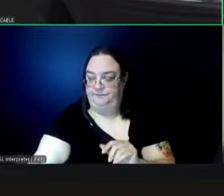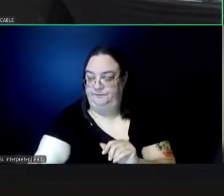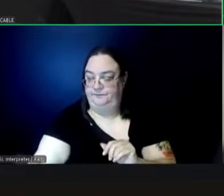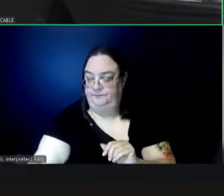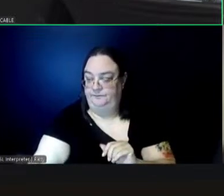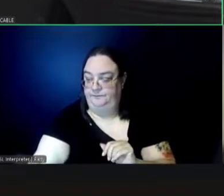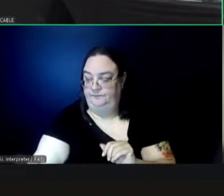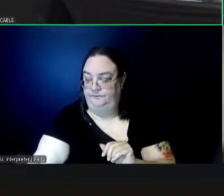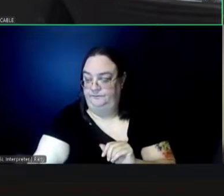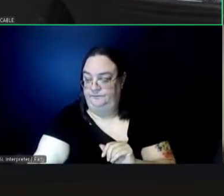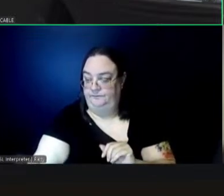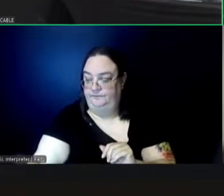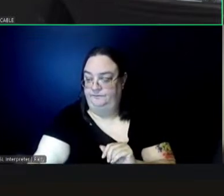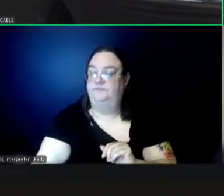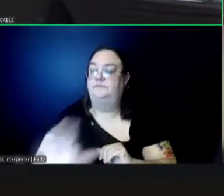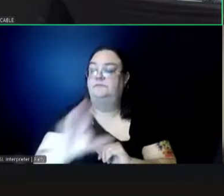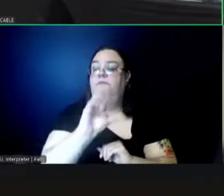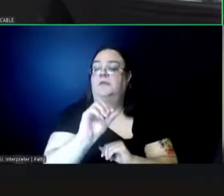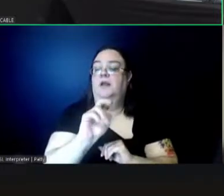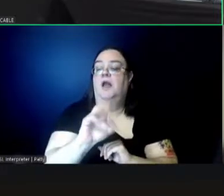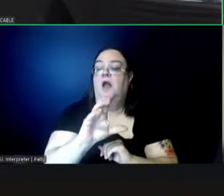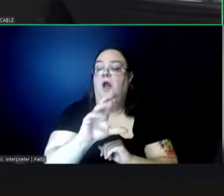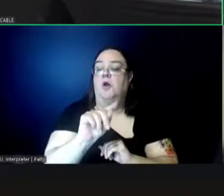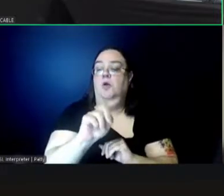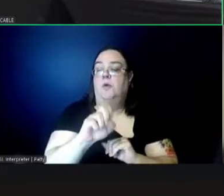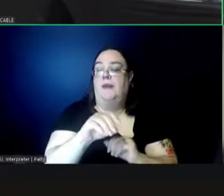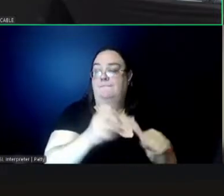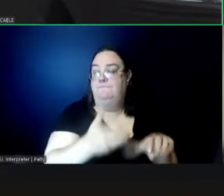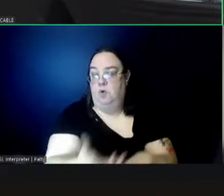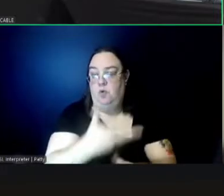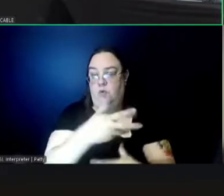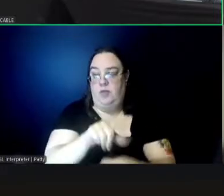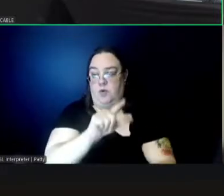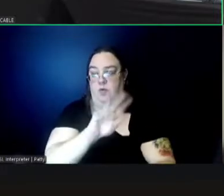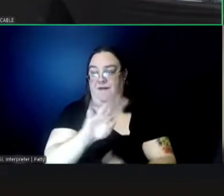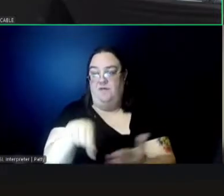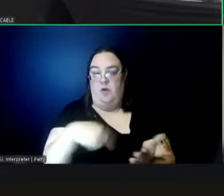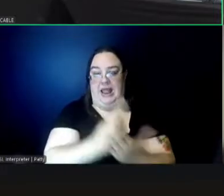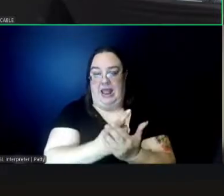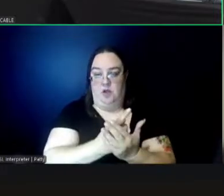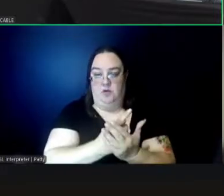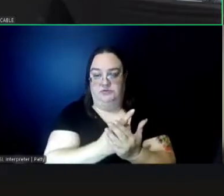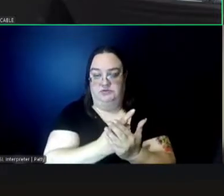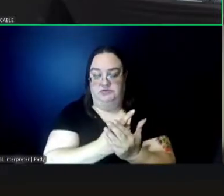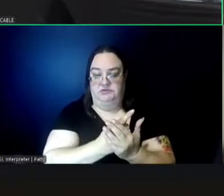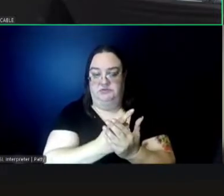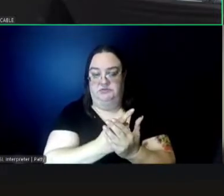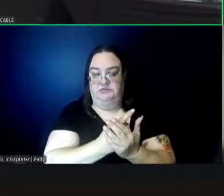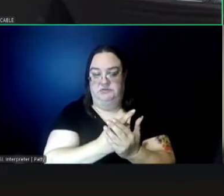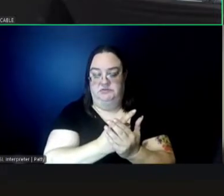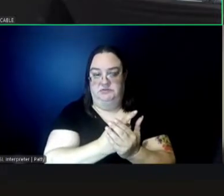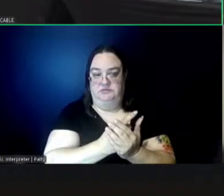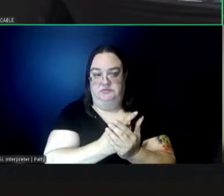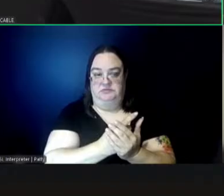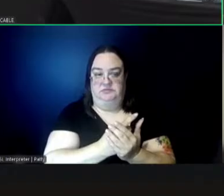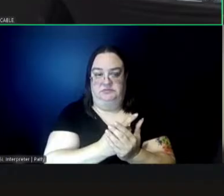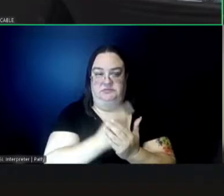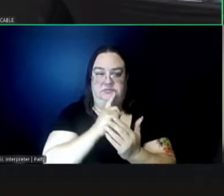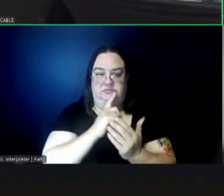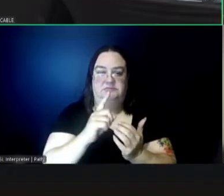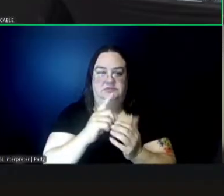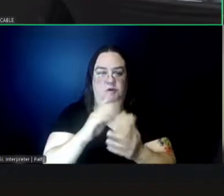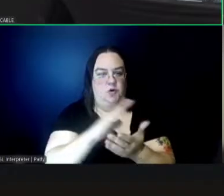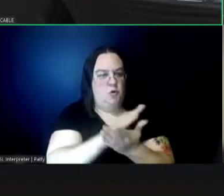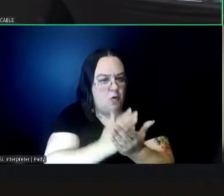concrete pours. Okay, within 24 hours of the concrete pours, they were cracking, okay? And there